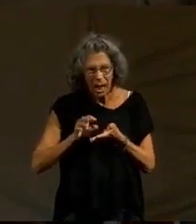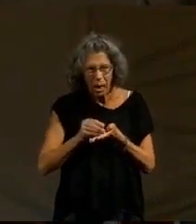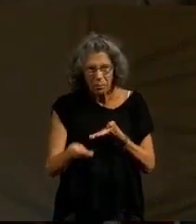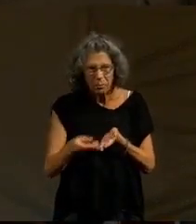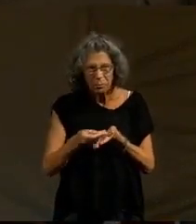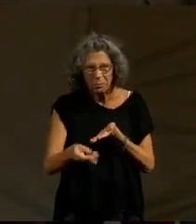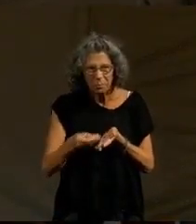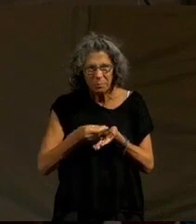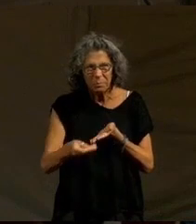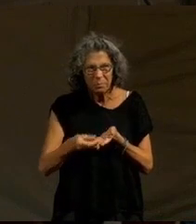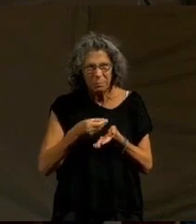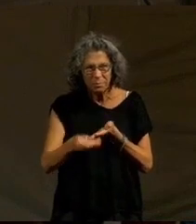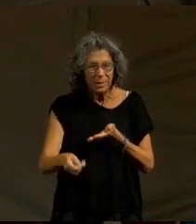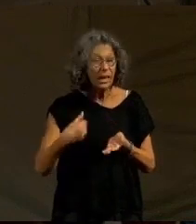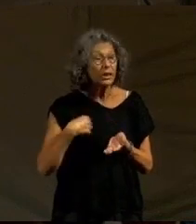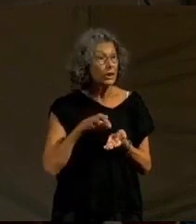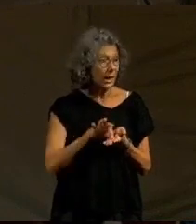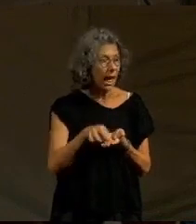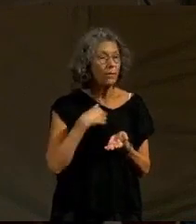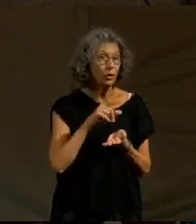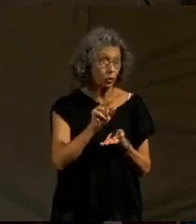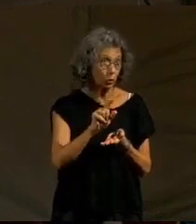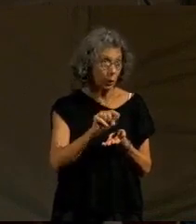see, 20,